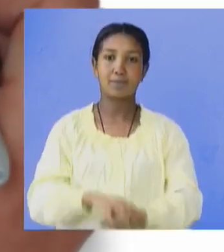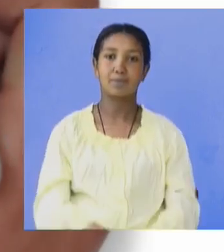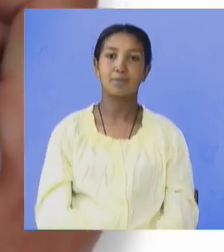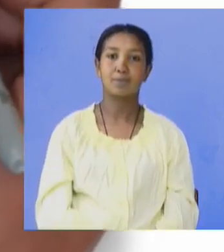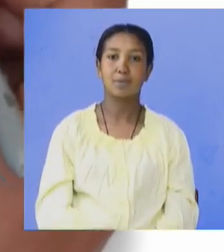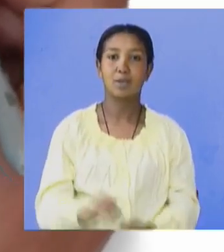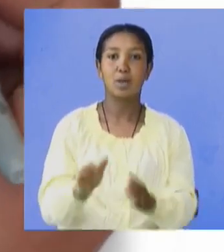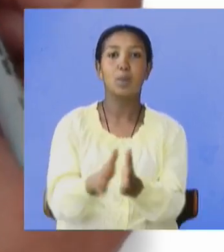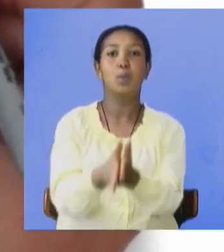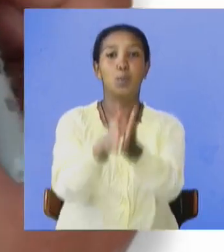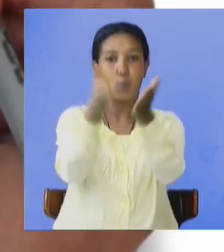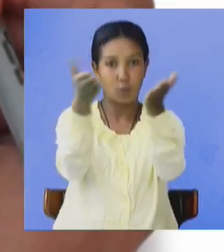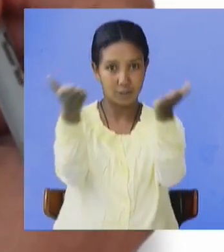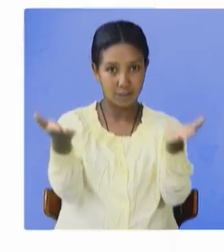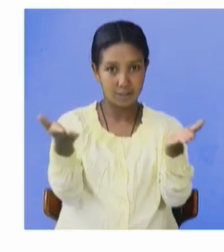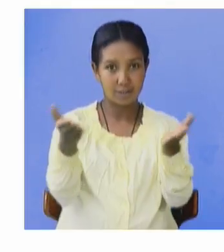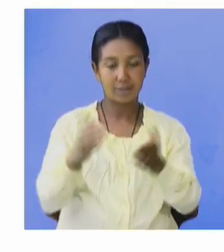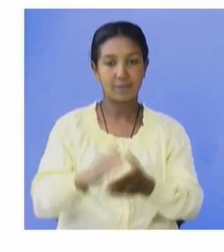books.